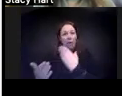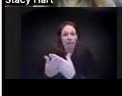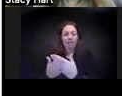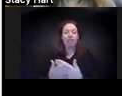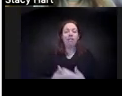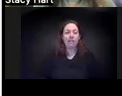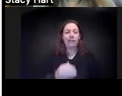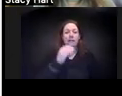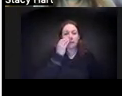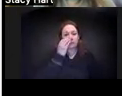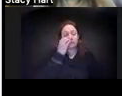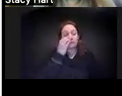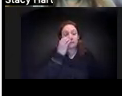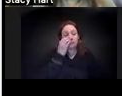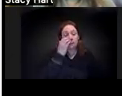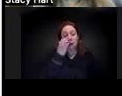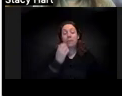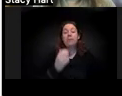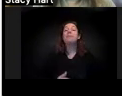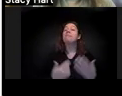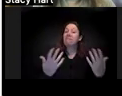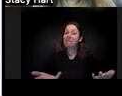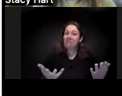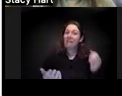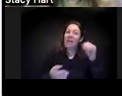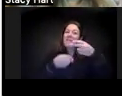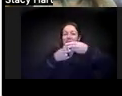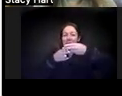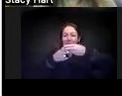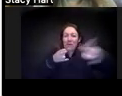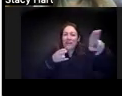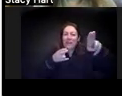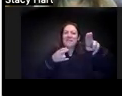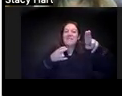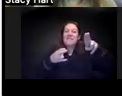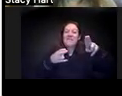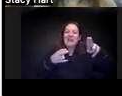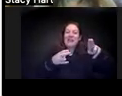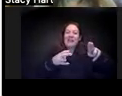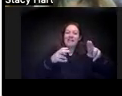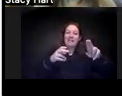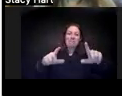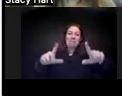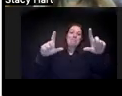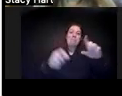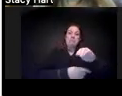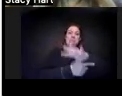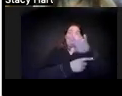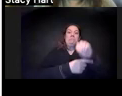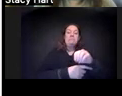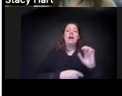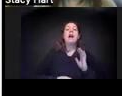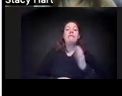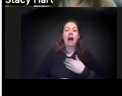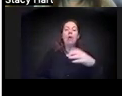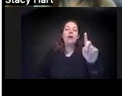So that's a very brief snapshot of our disability demographics.